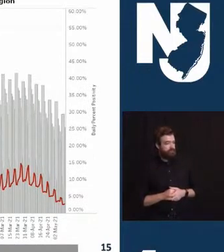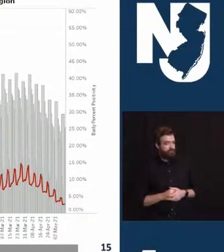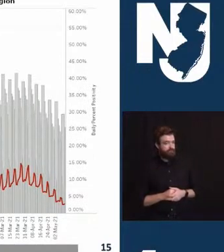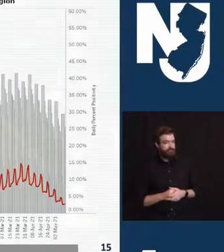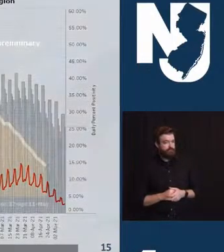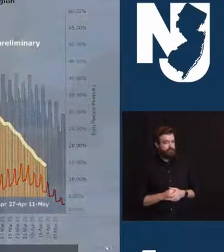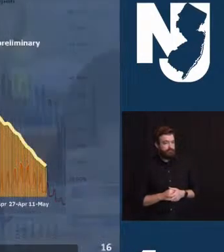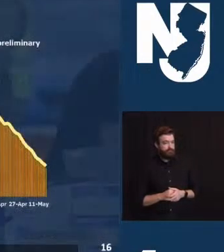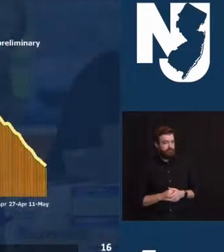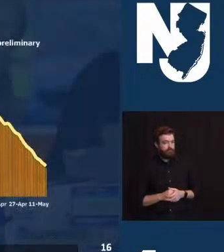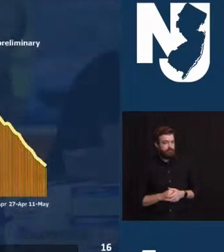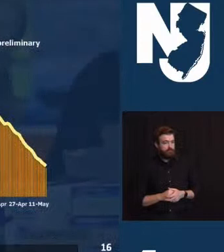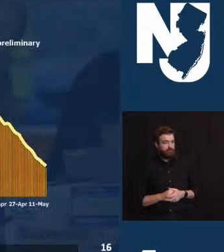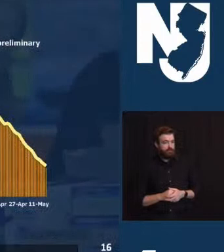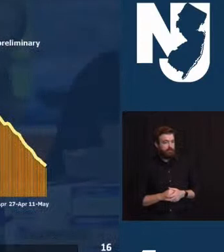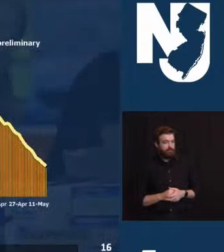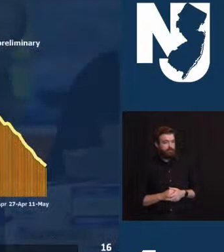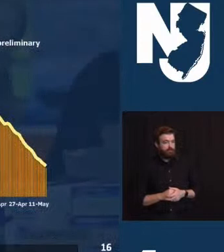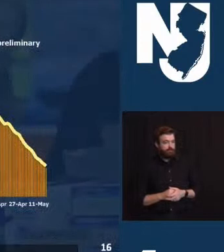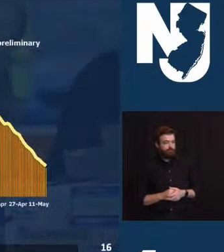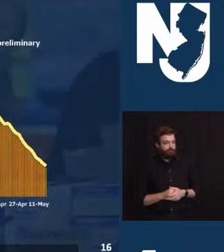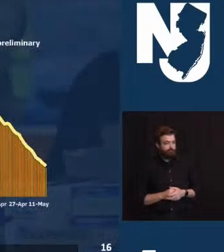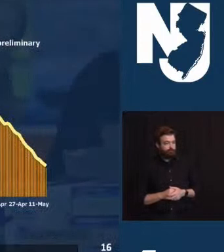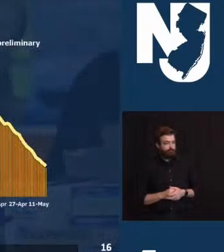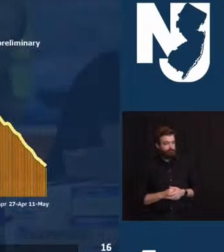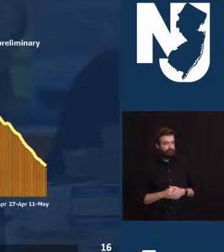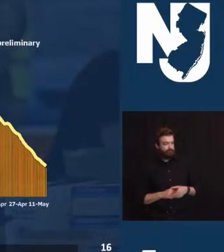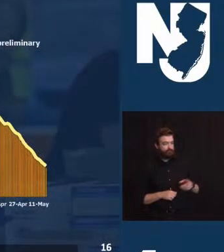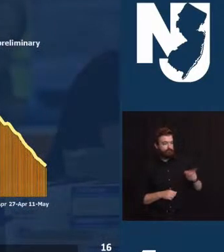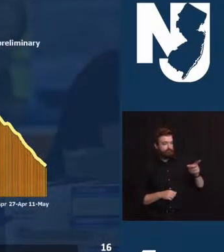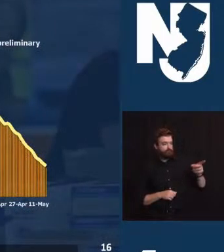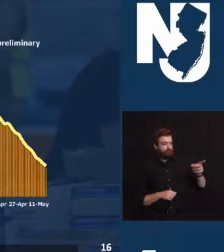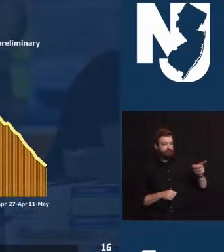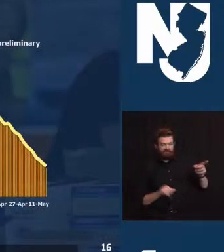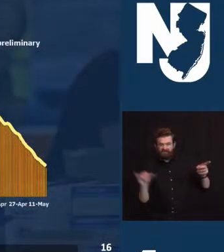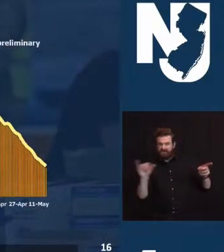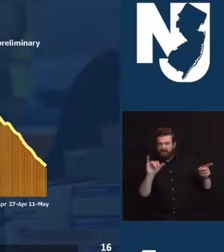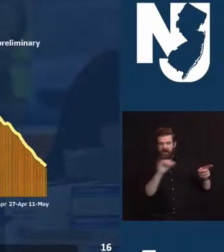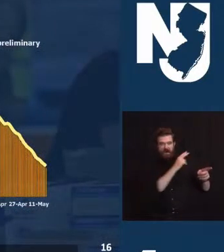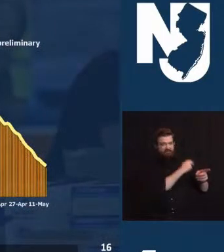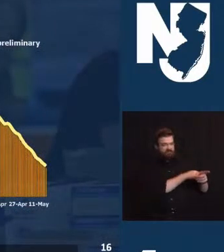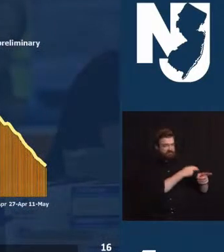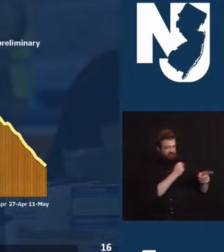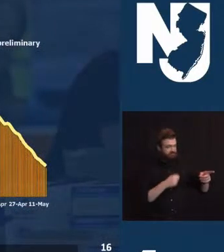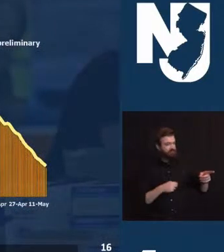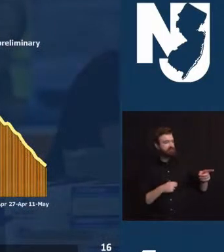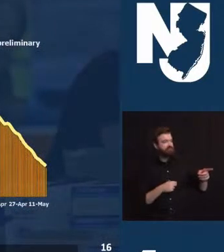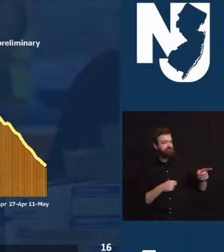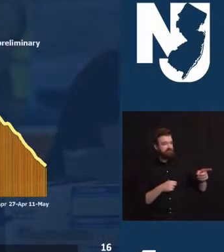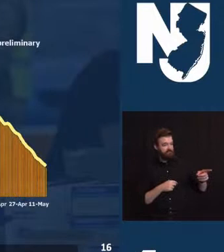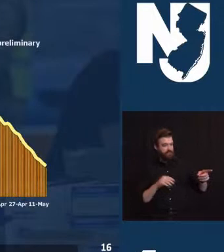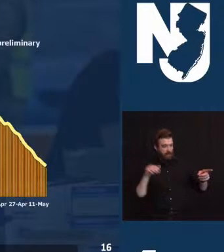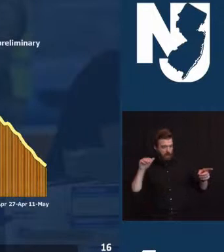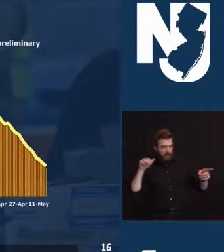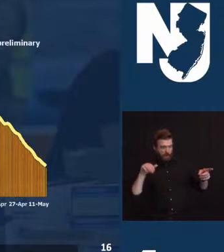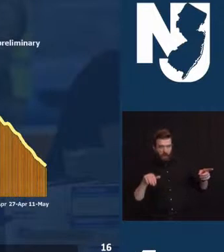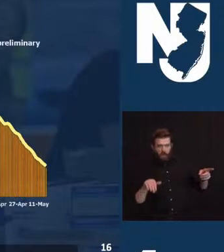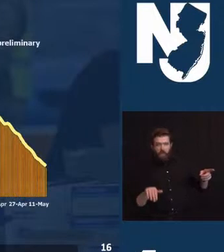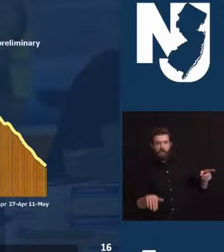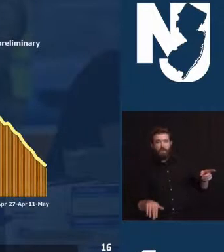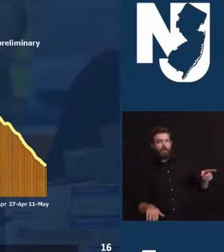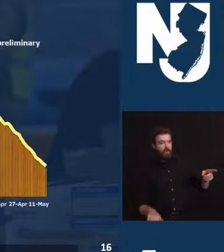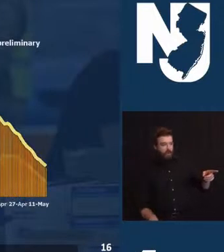night, 827 patients being treated. That's the lowest level since October. But let's look at this over the long